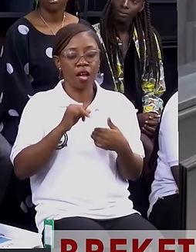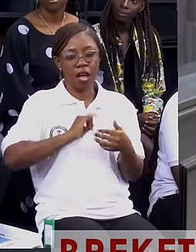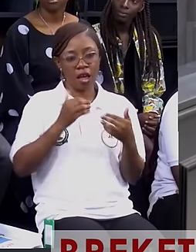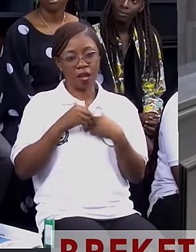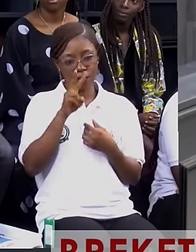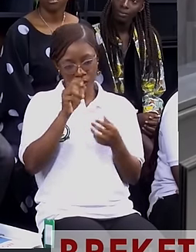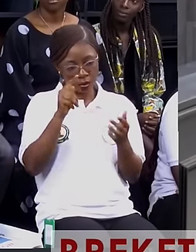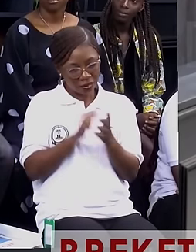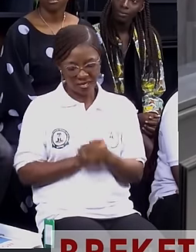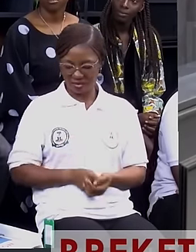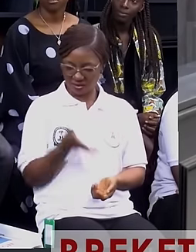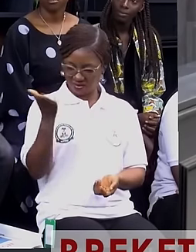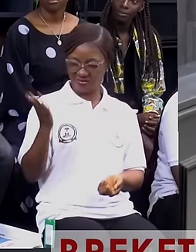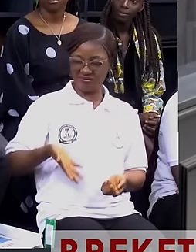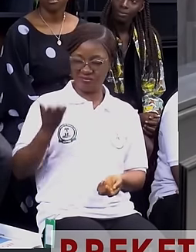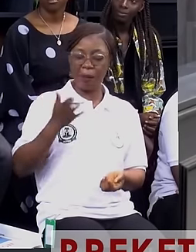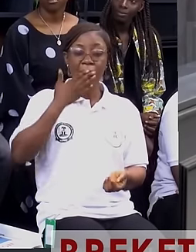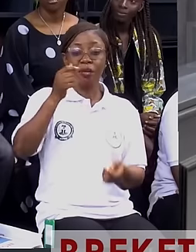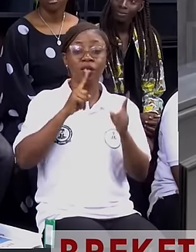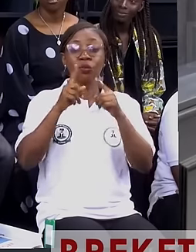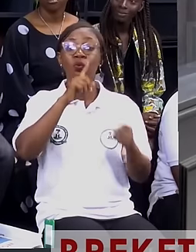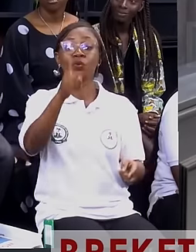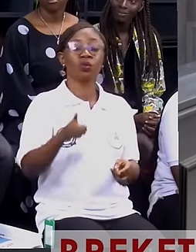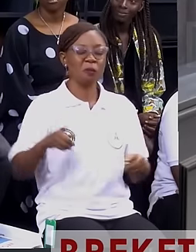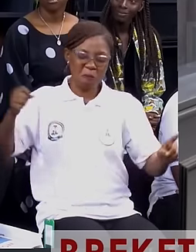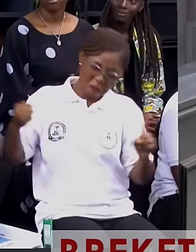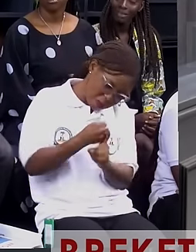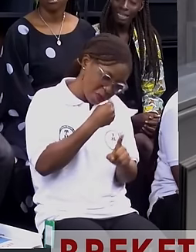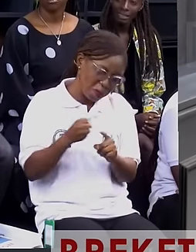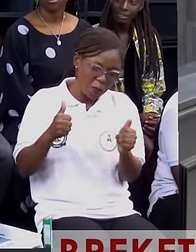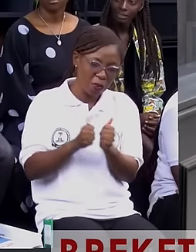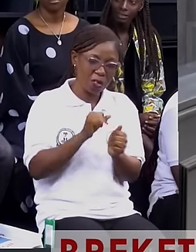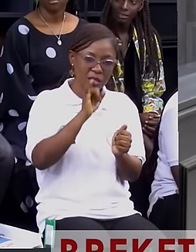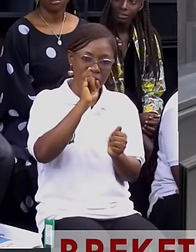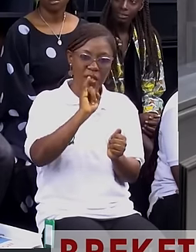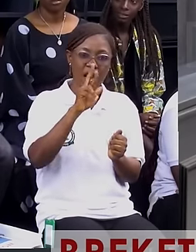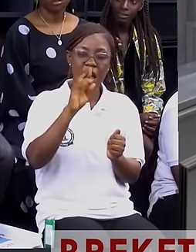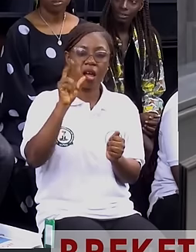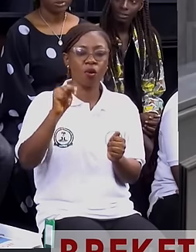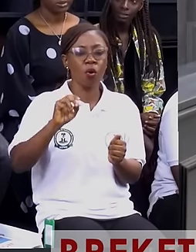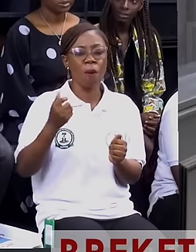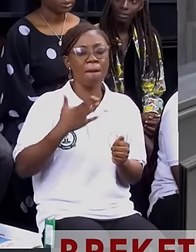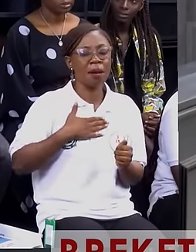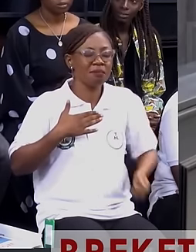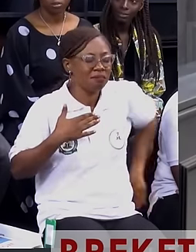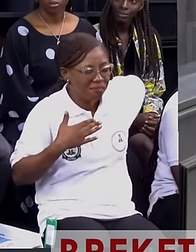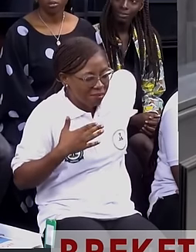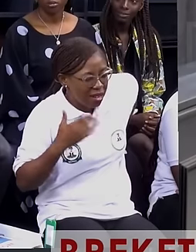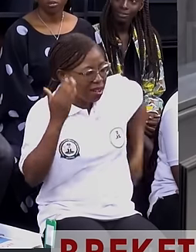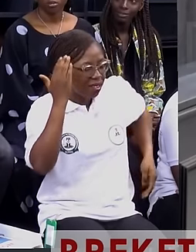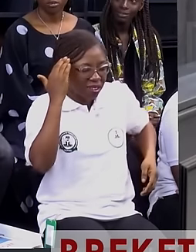20,000. They owe you. Better talk through. They beat me with iron. All my back, my